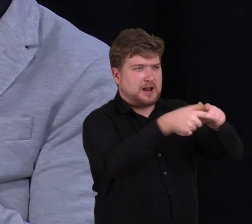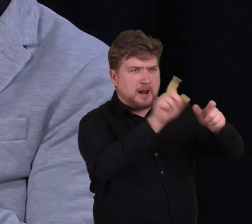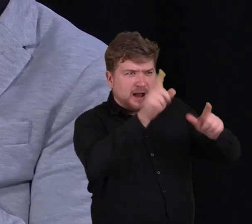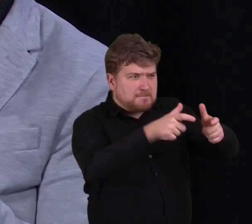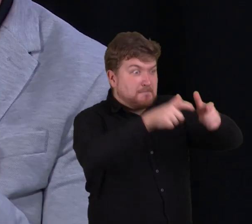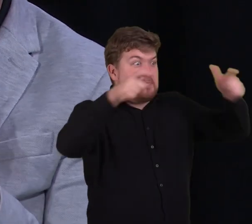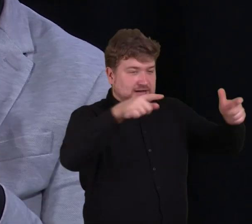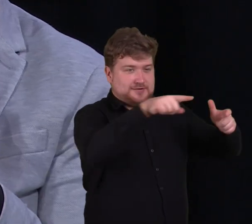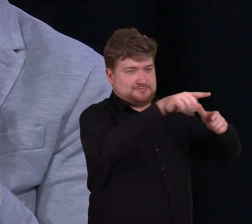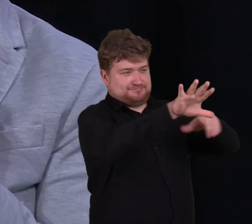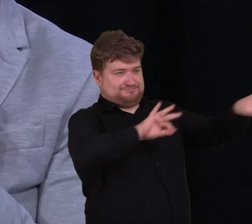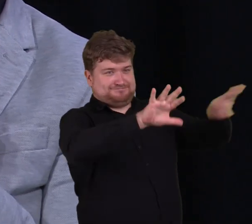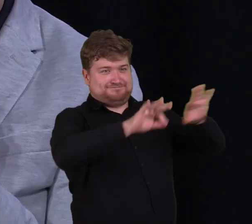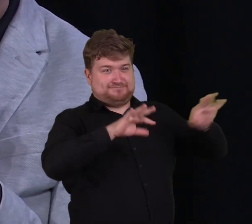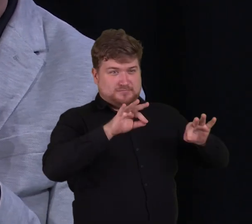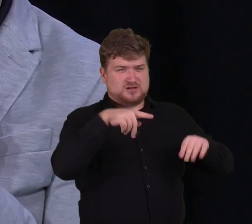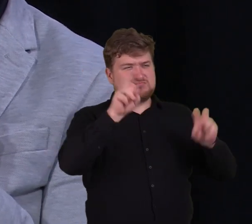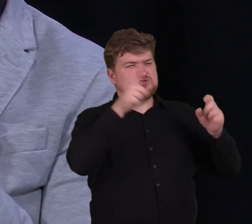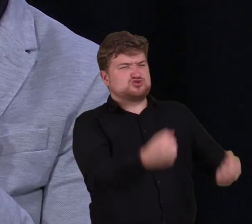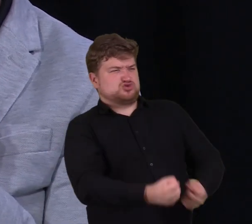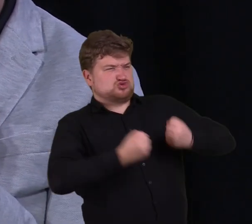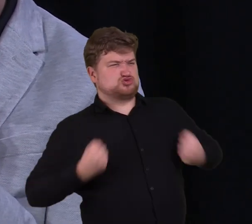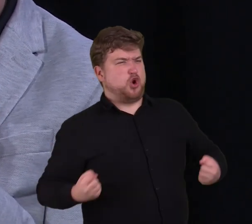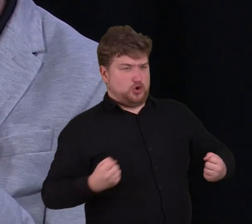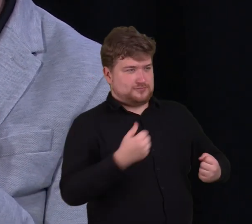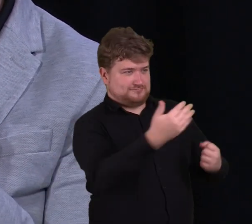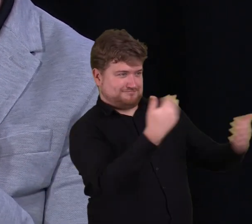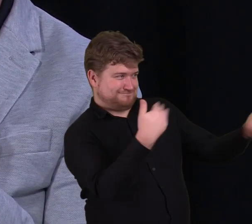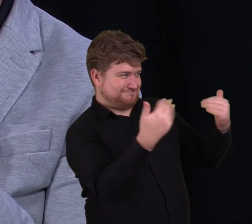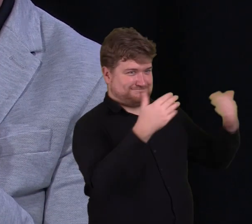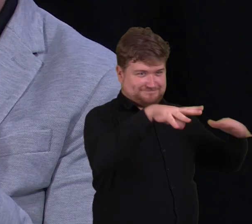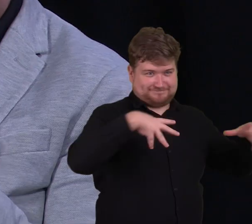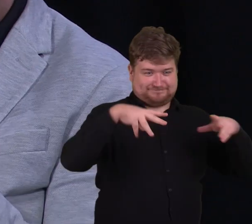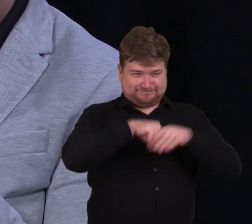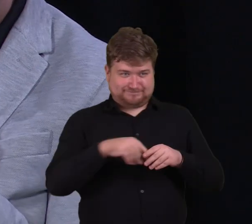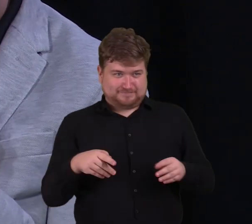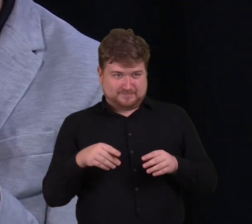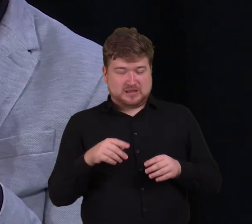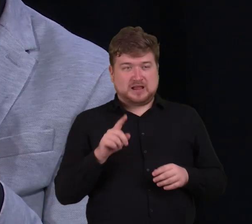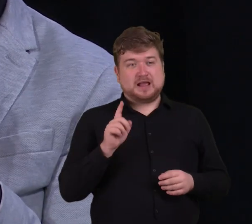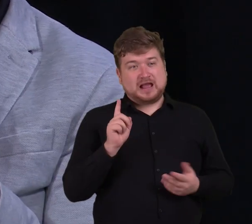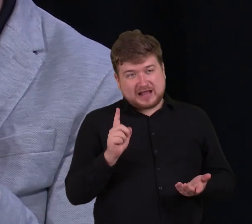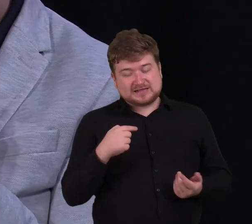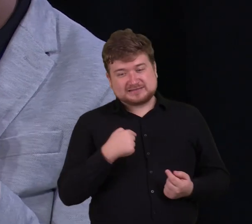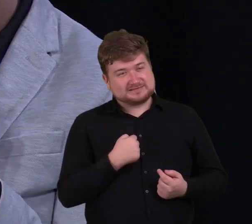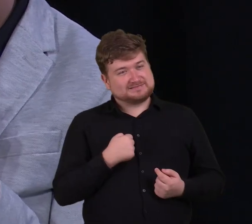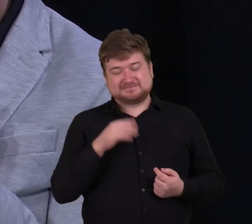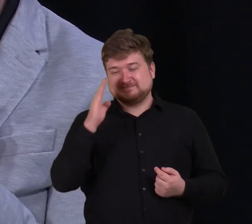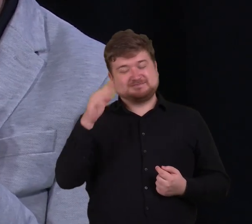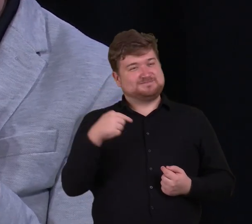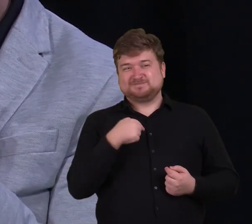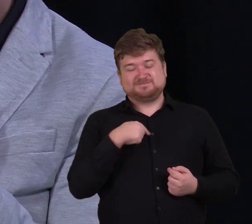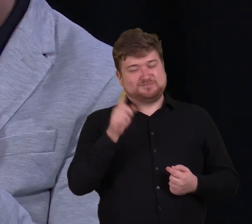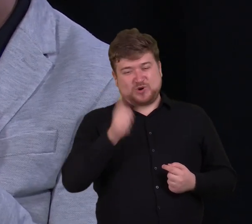new mechanism that our government introduced last year, and that they can